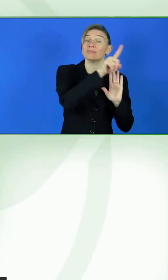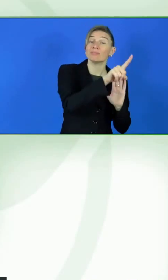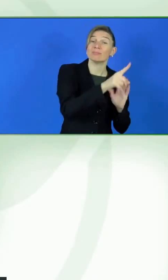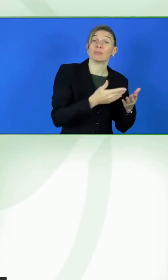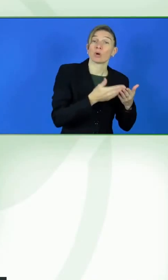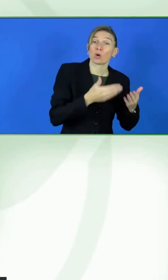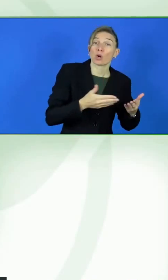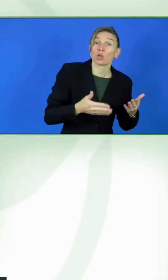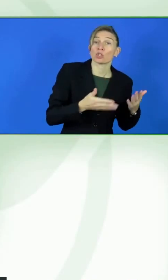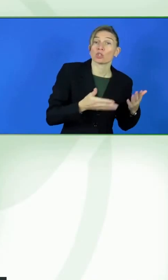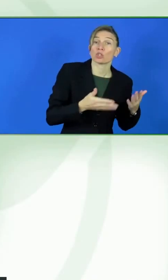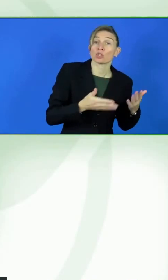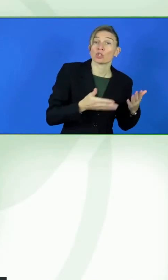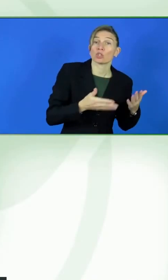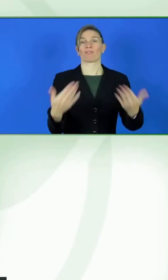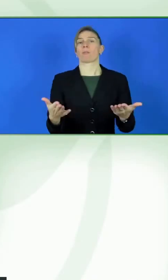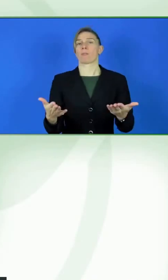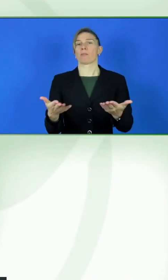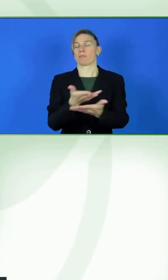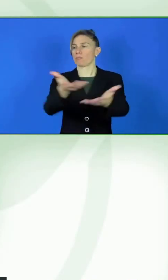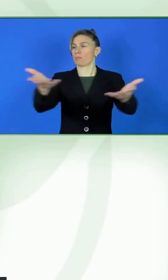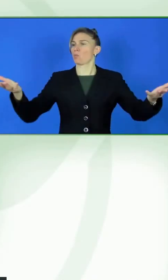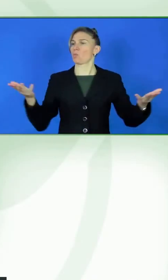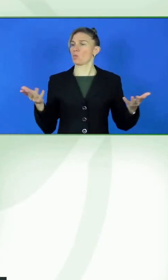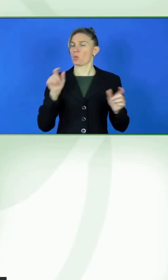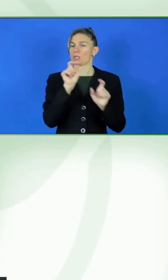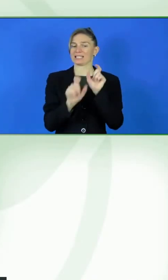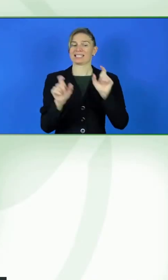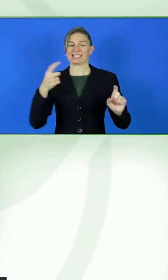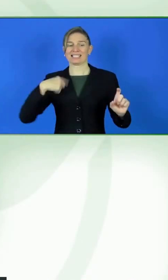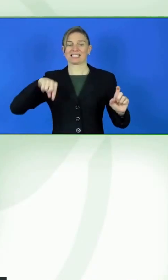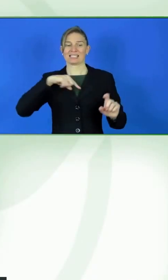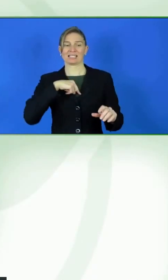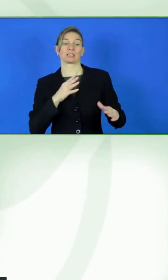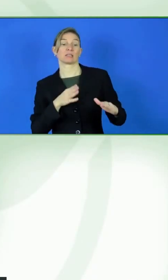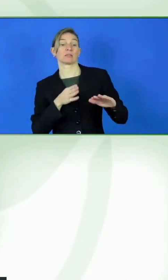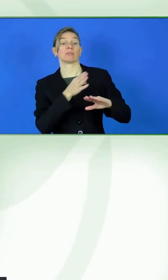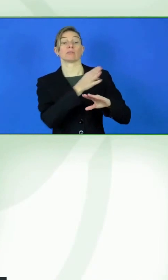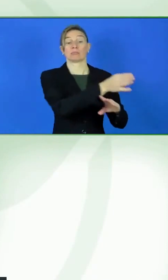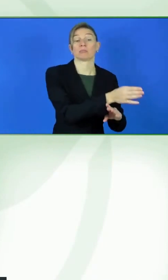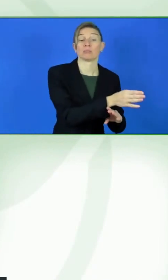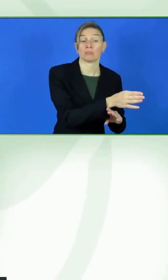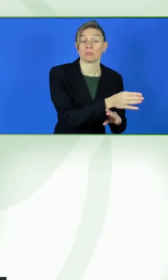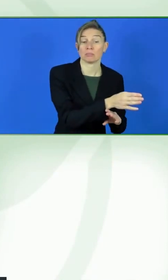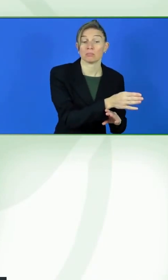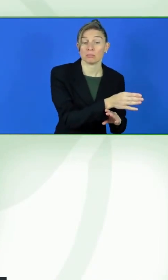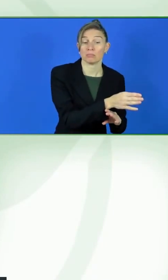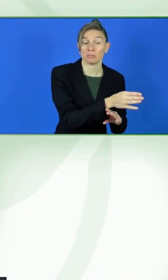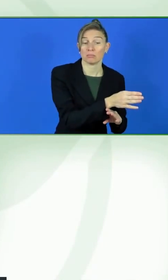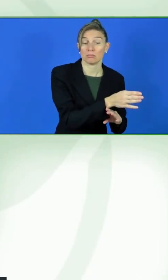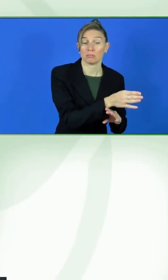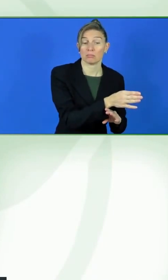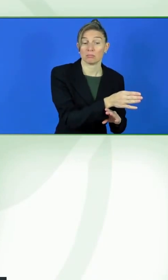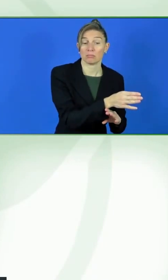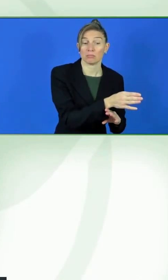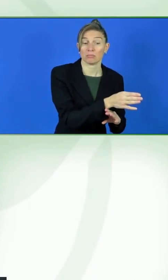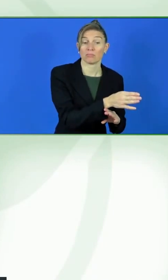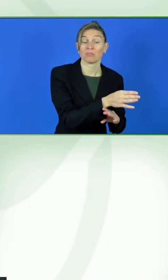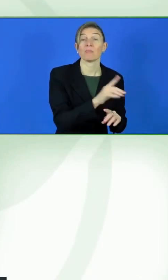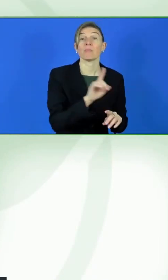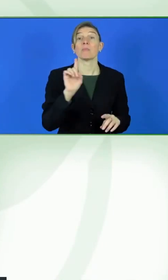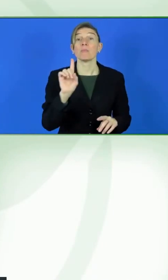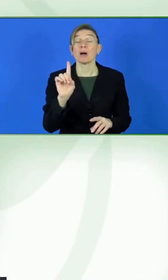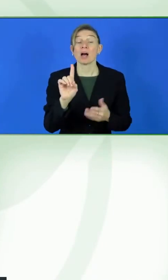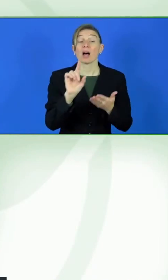for every citizen, also us. And in the rest of the funding, regarding the funding, we